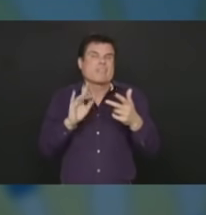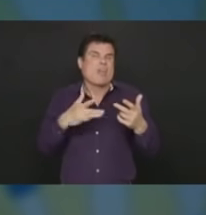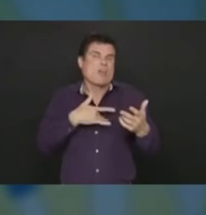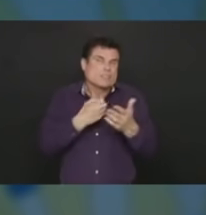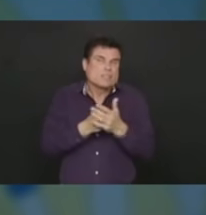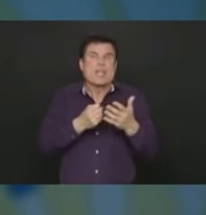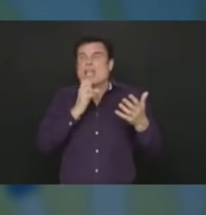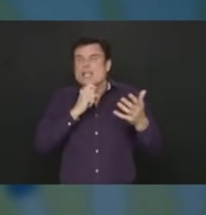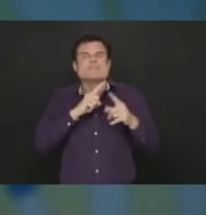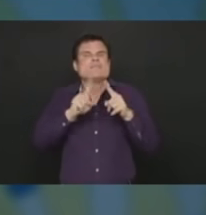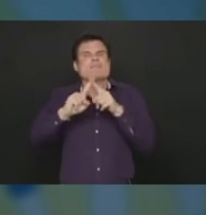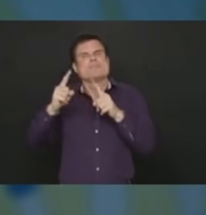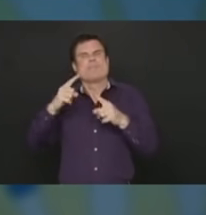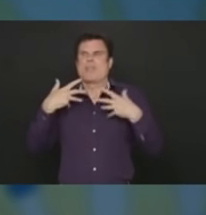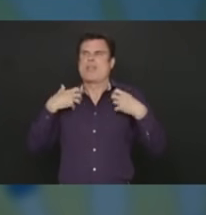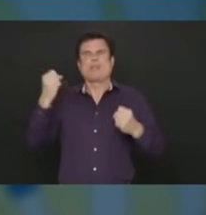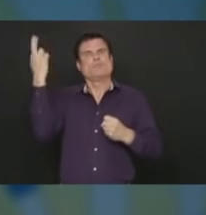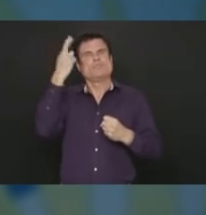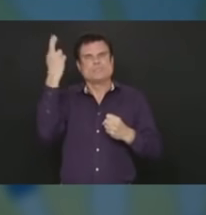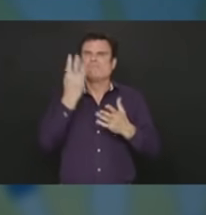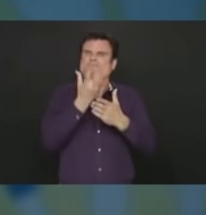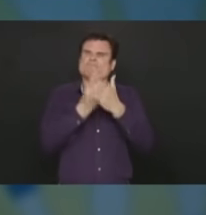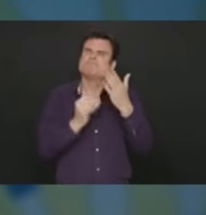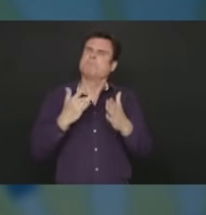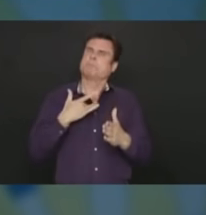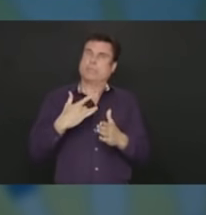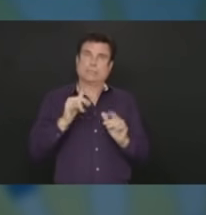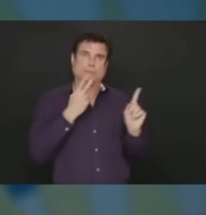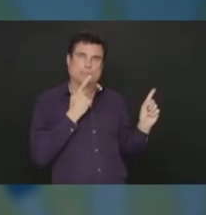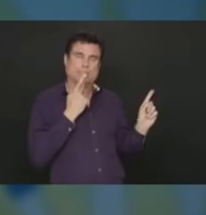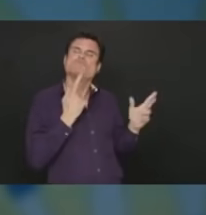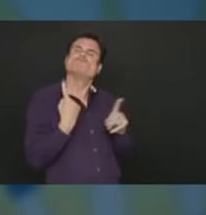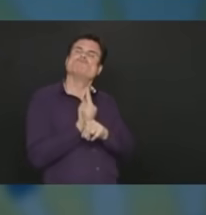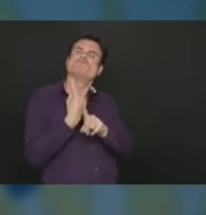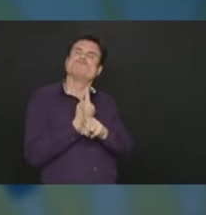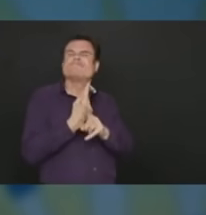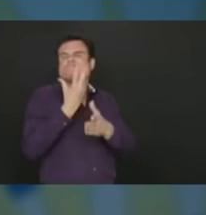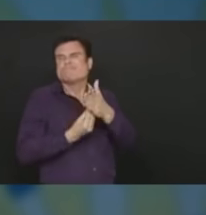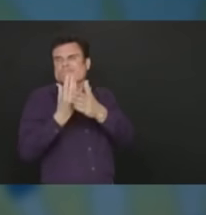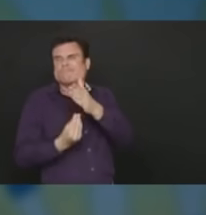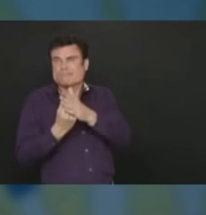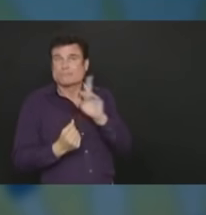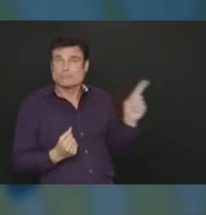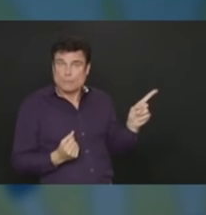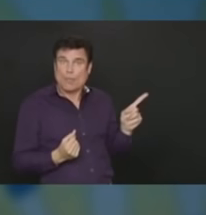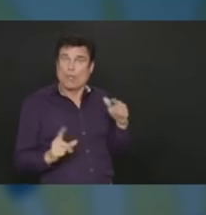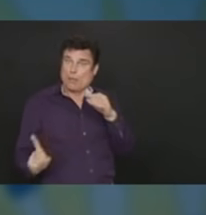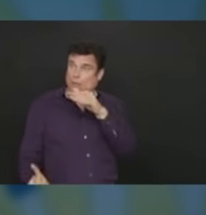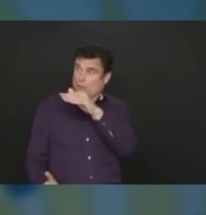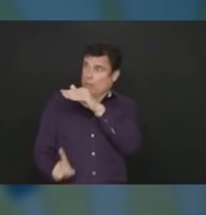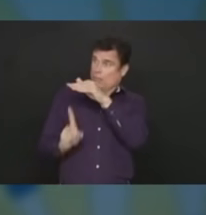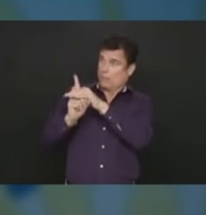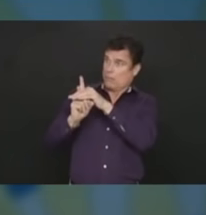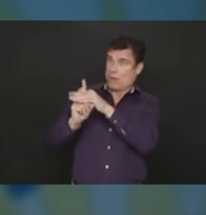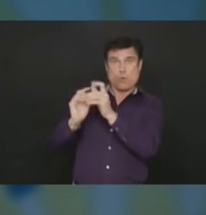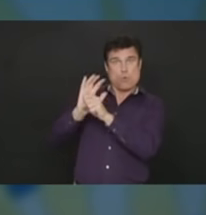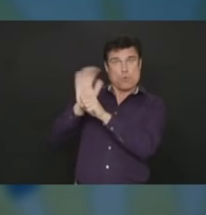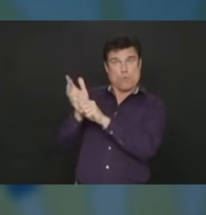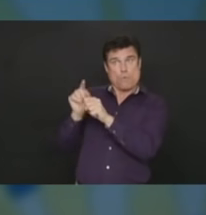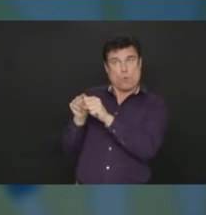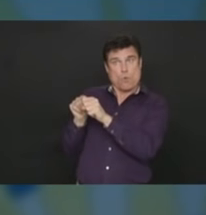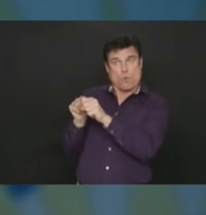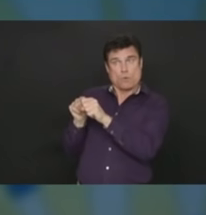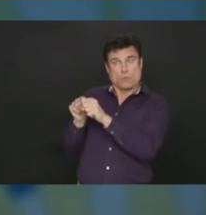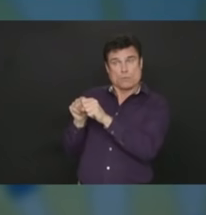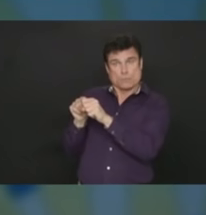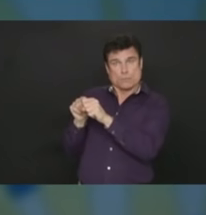time. This is something that we have been doing for a number of years through the BC CDC. For example, when we had the